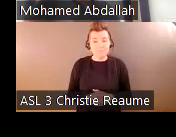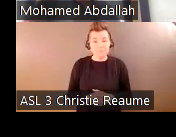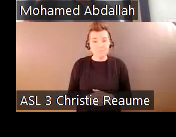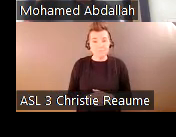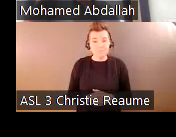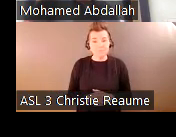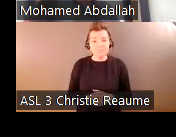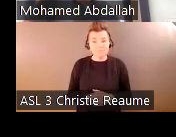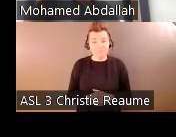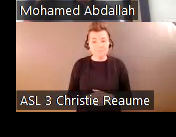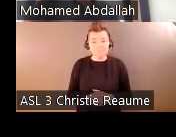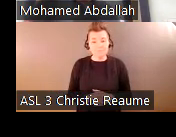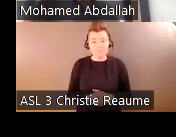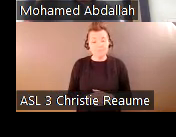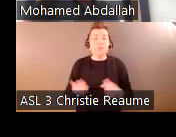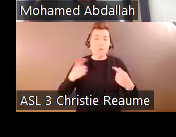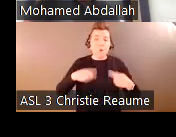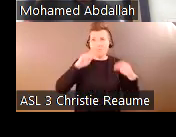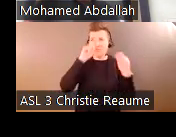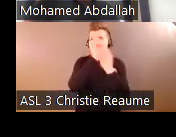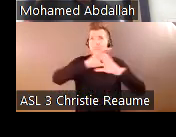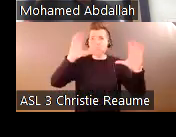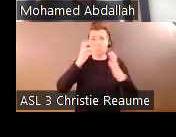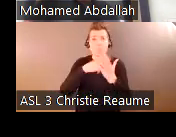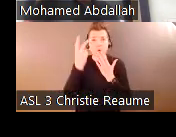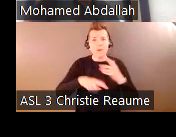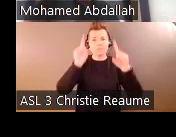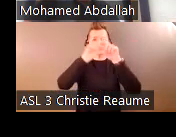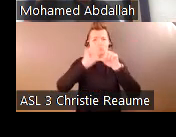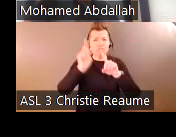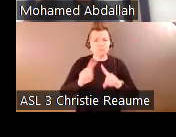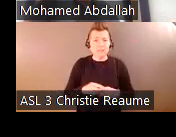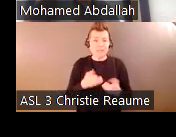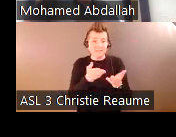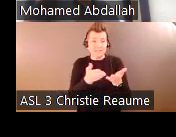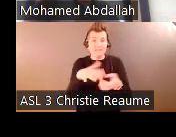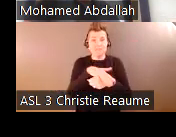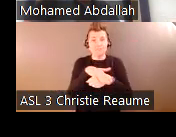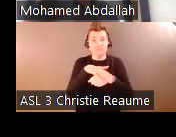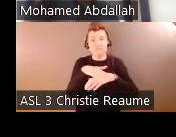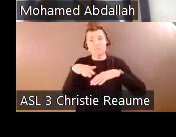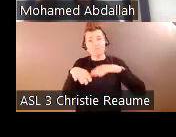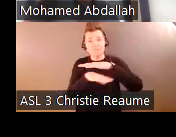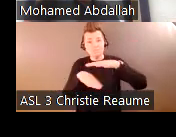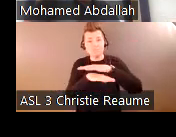of having different programs. This is just an oversight of the programs that we are currently providing.